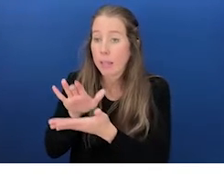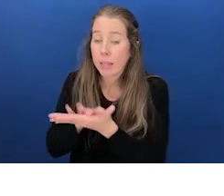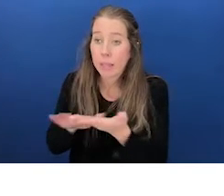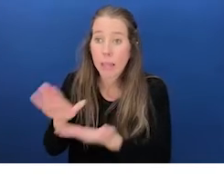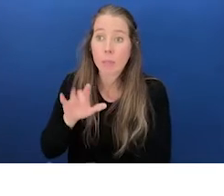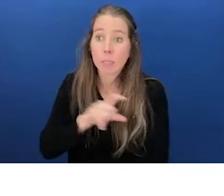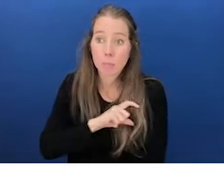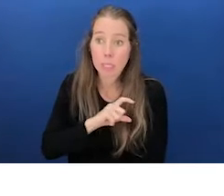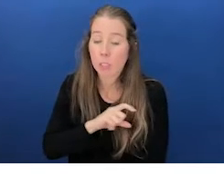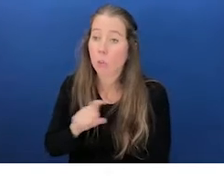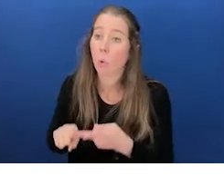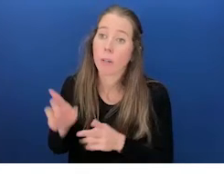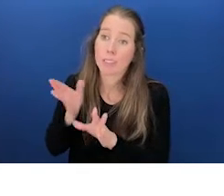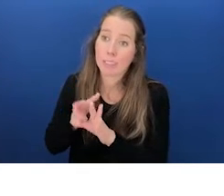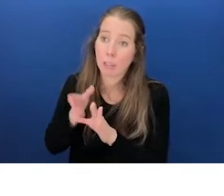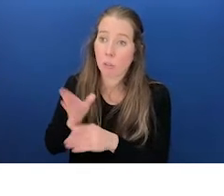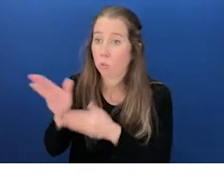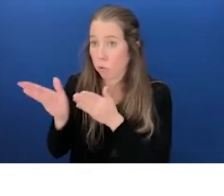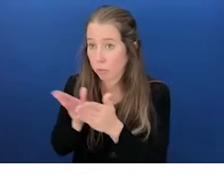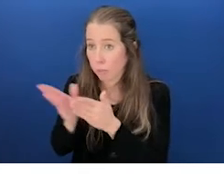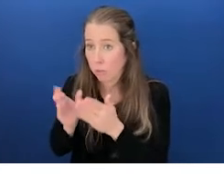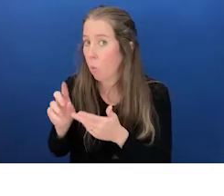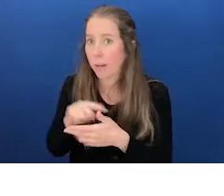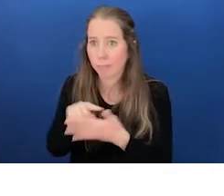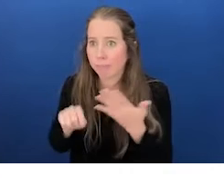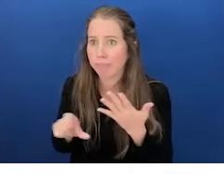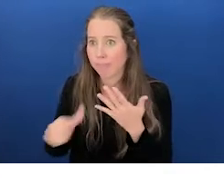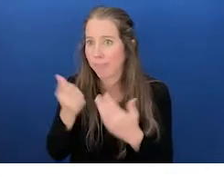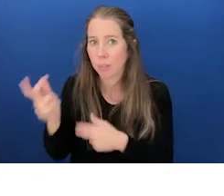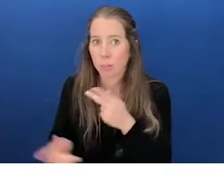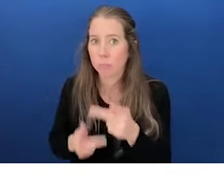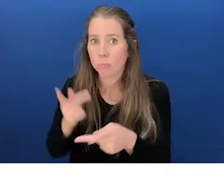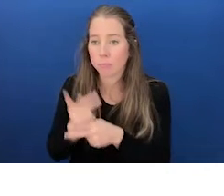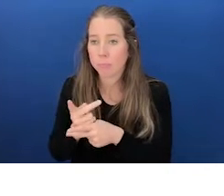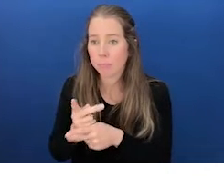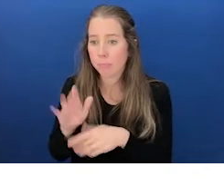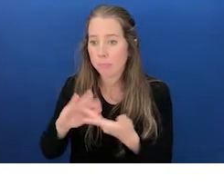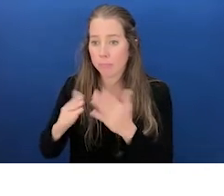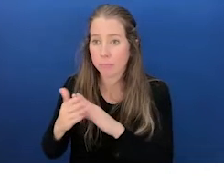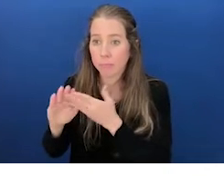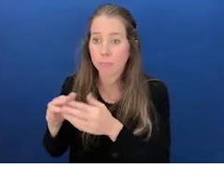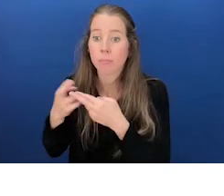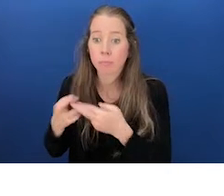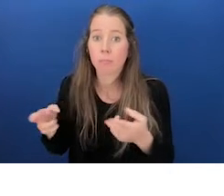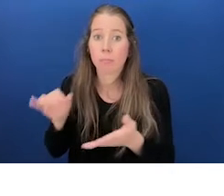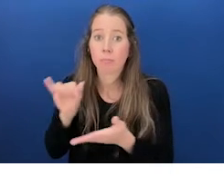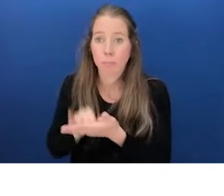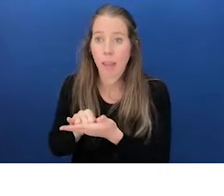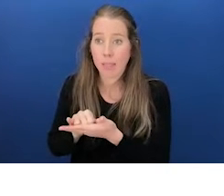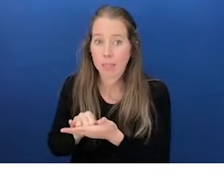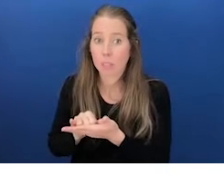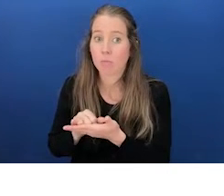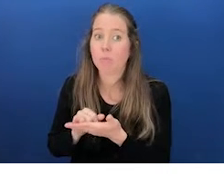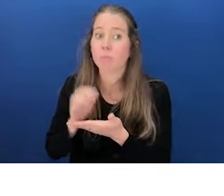up with psychological services or any other type of community resource, that is where the